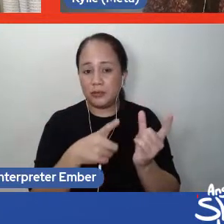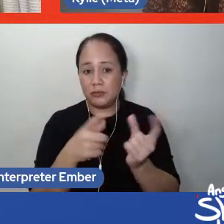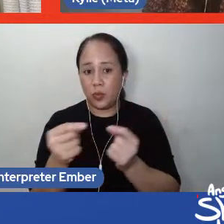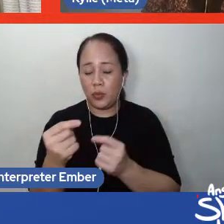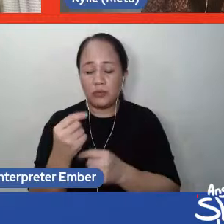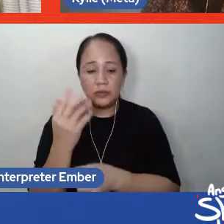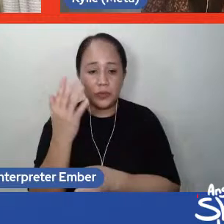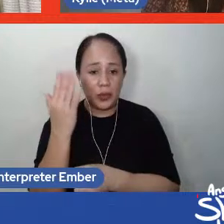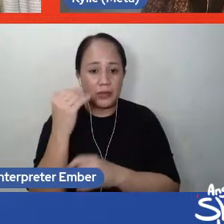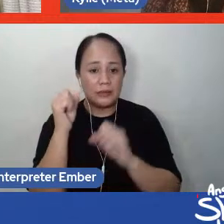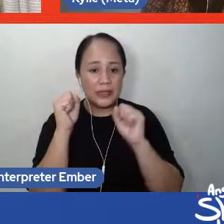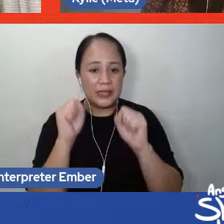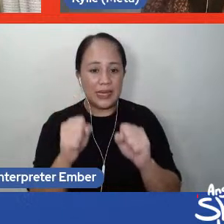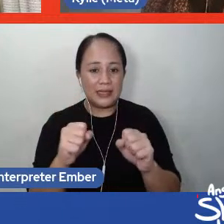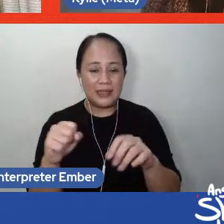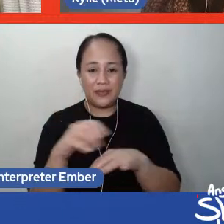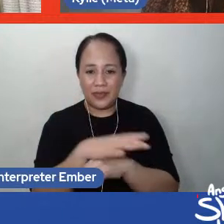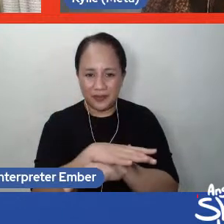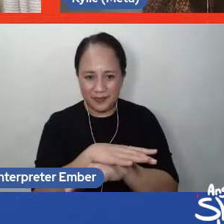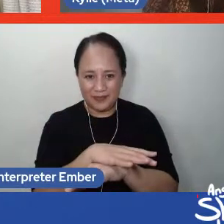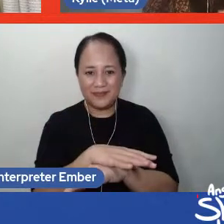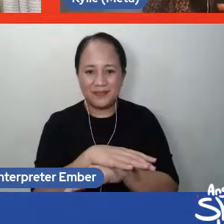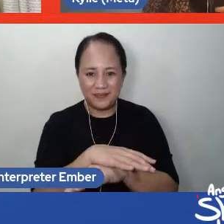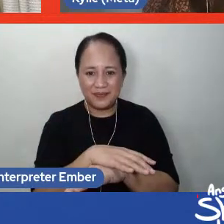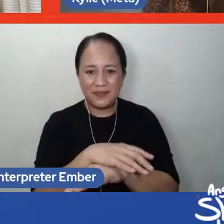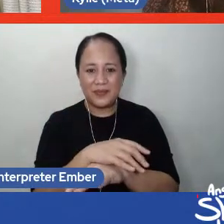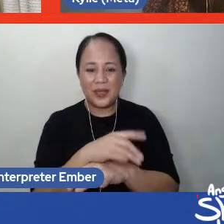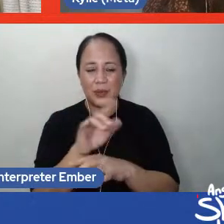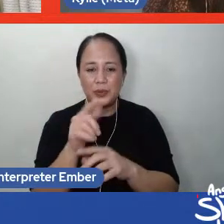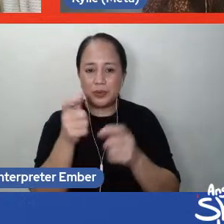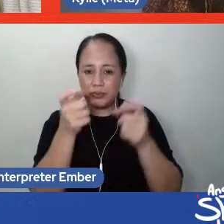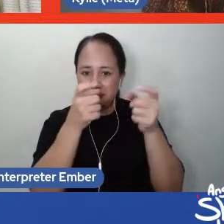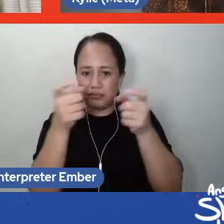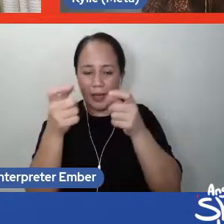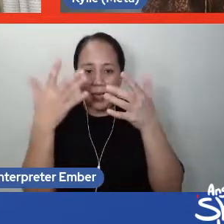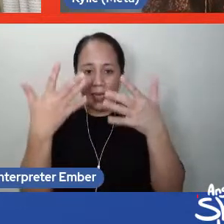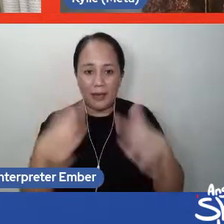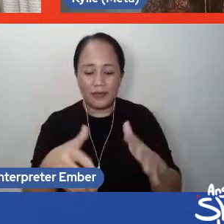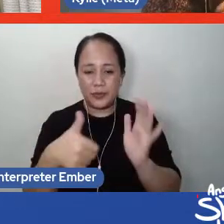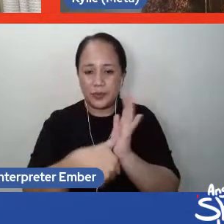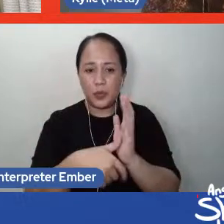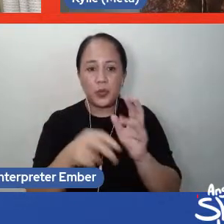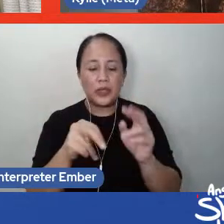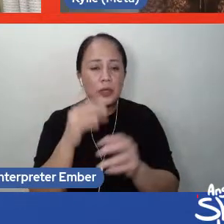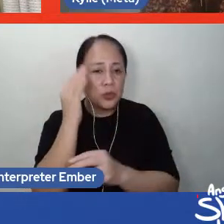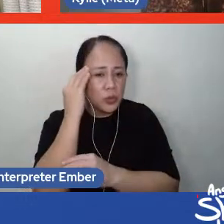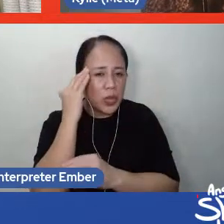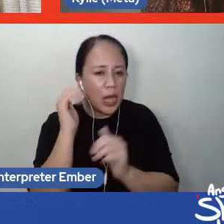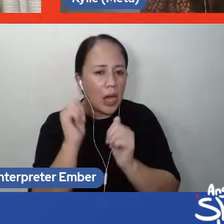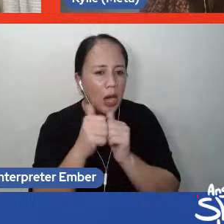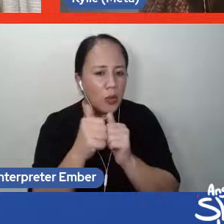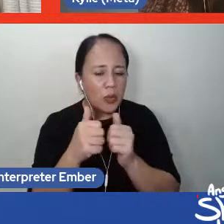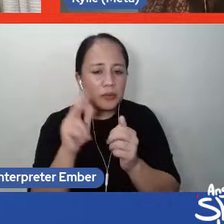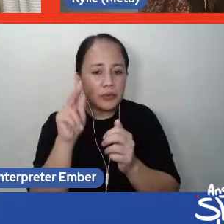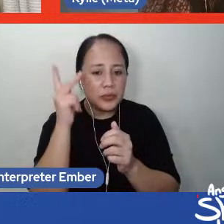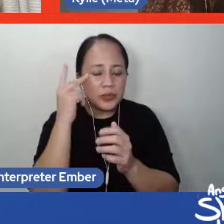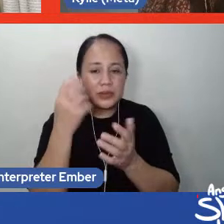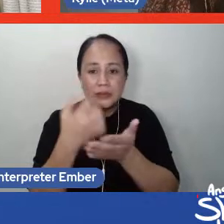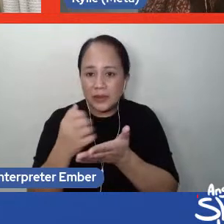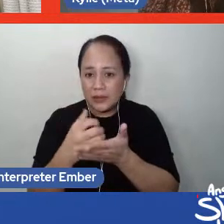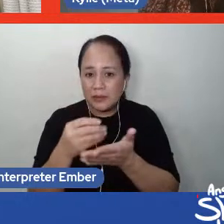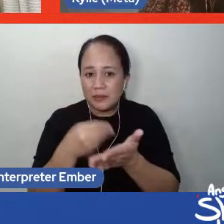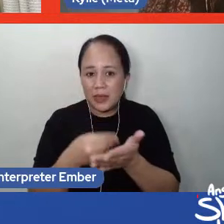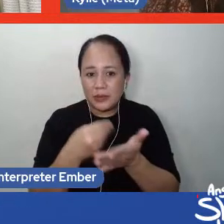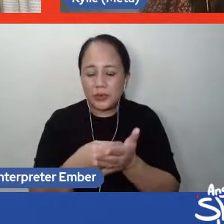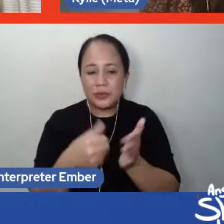can affect governance after the elections. We need to know how candidates spend the money during